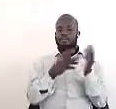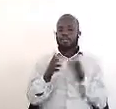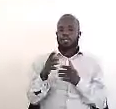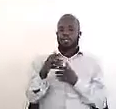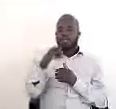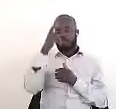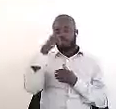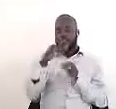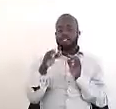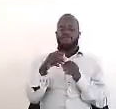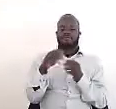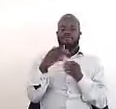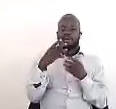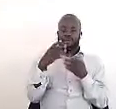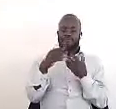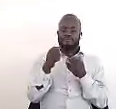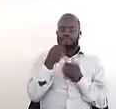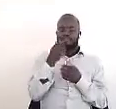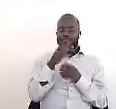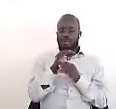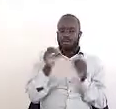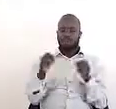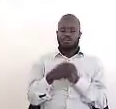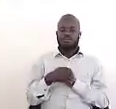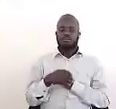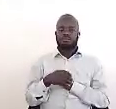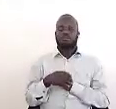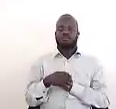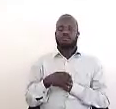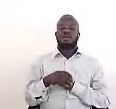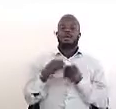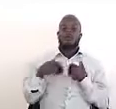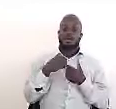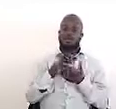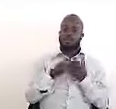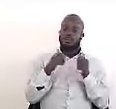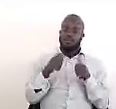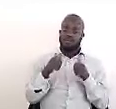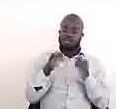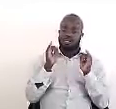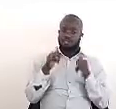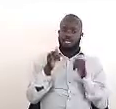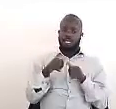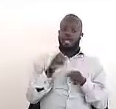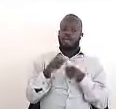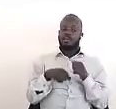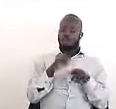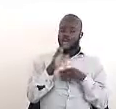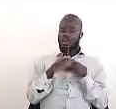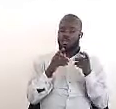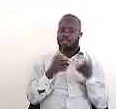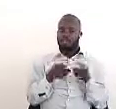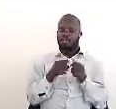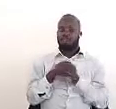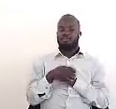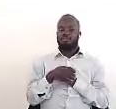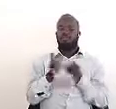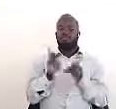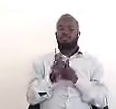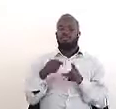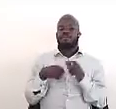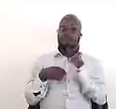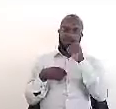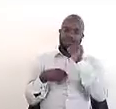virus that can cause blindness if left untreated. So we have some good news about all of these.